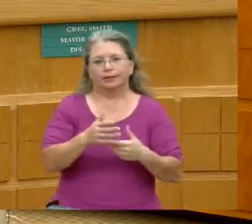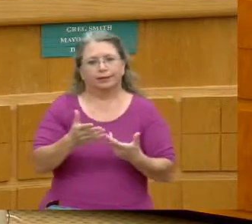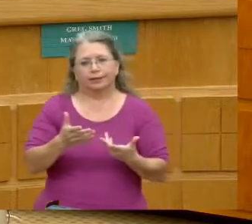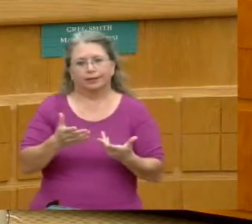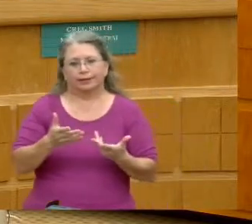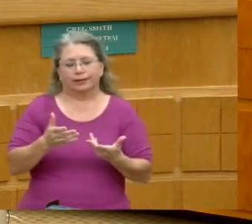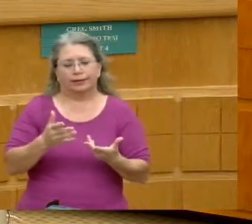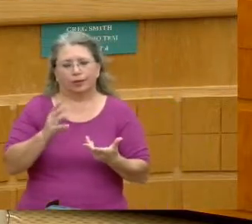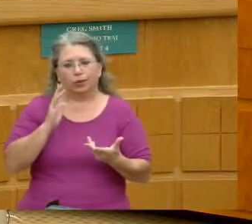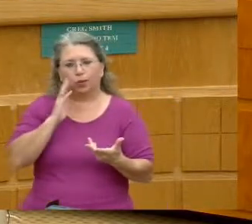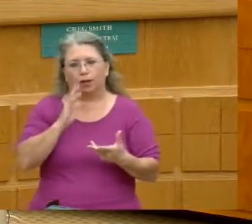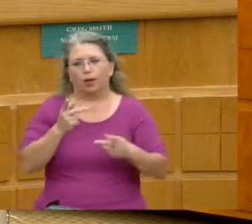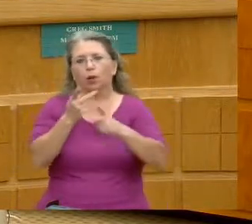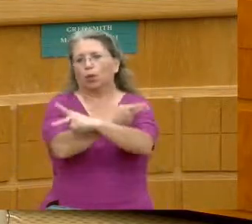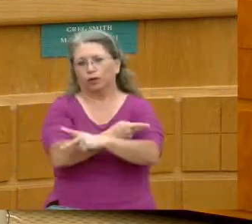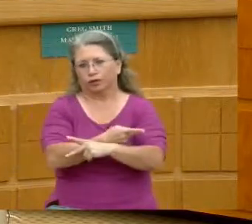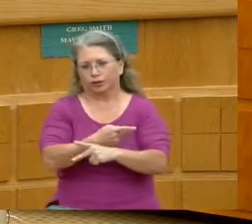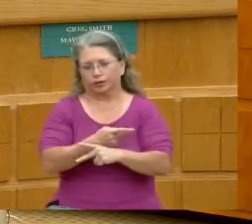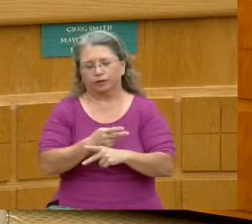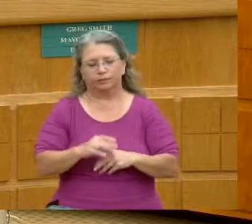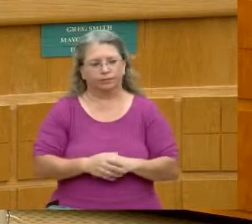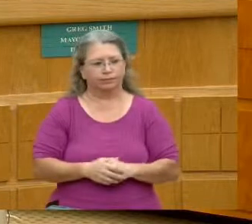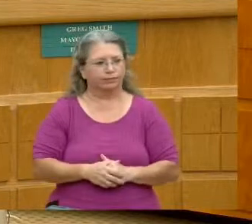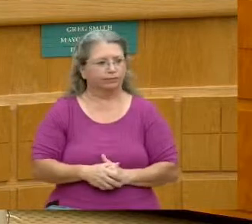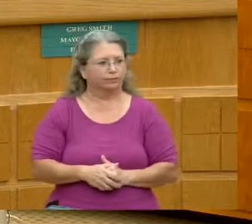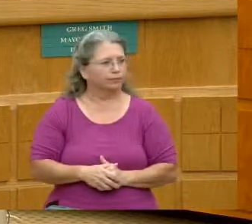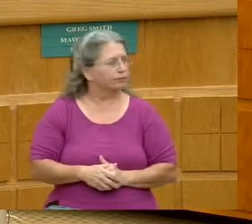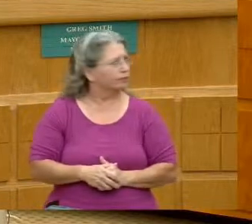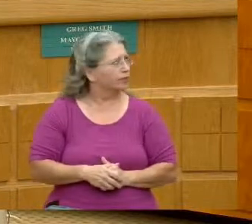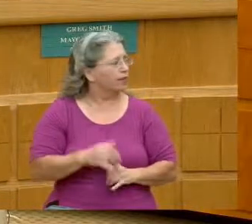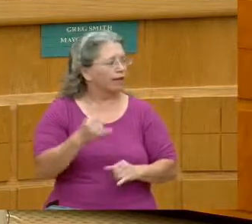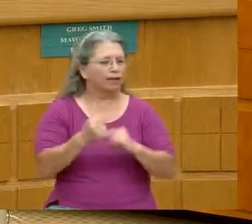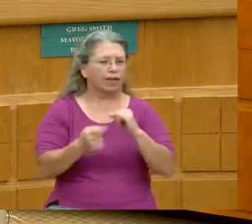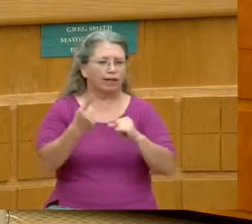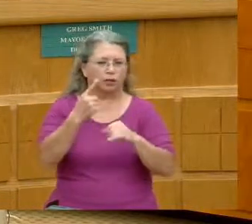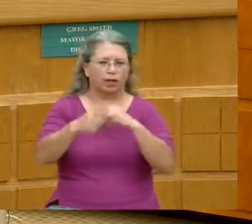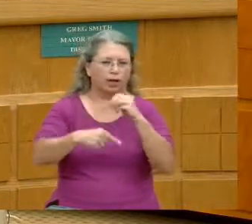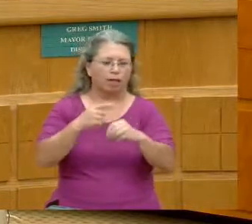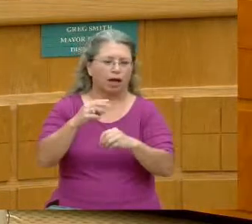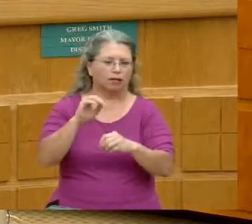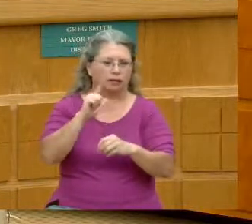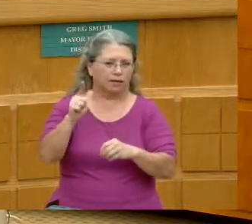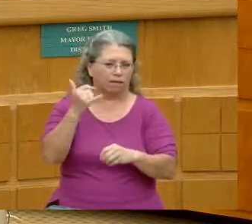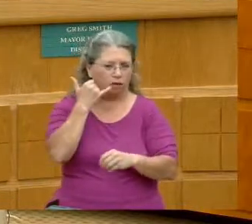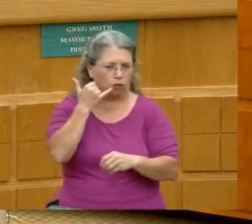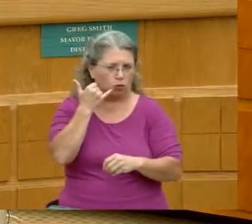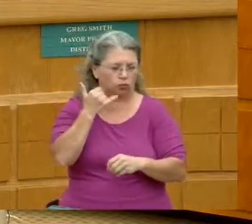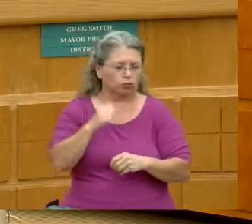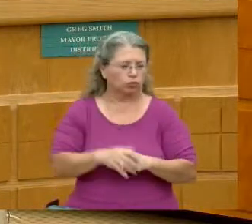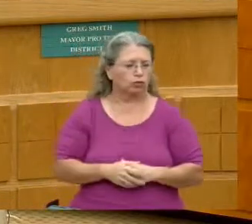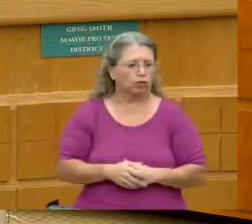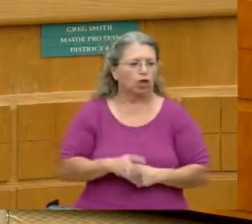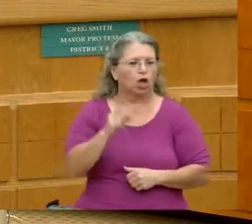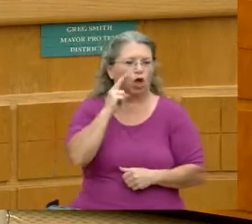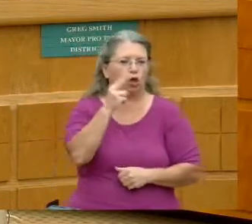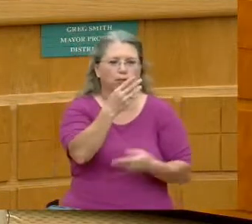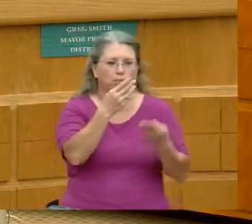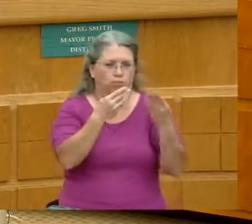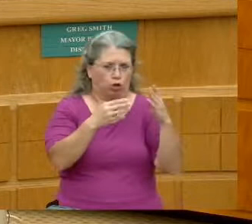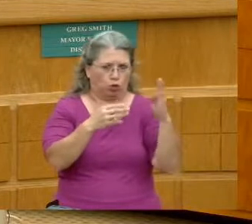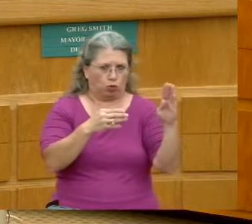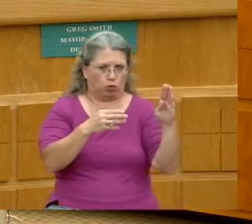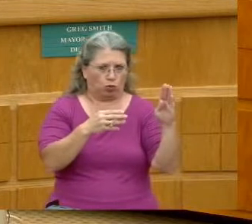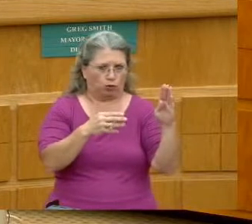Okay, last one on the cell phones, and we kind of ramped up in the complexity here. Just look at blue versus the browns. Blue is